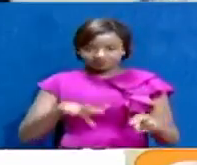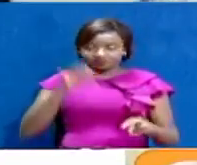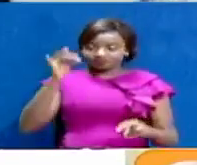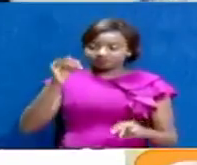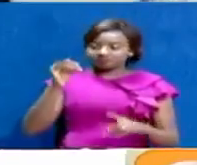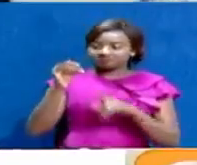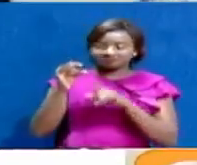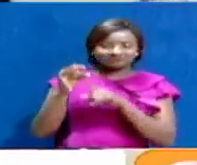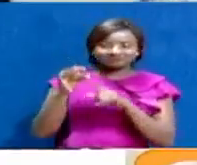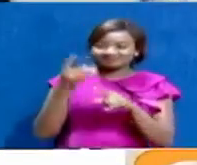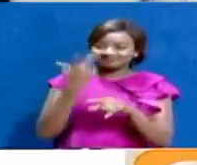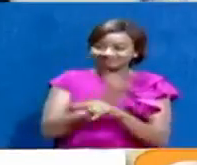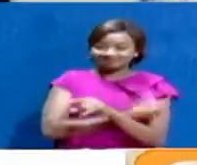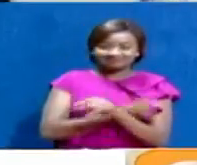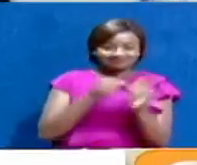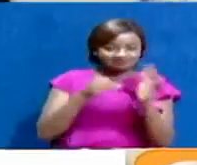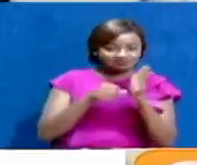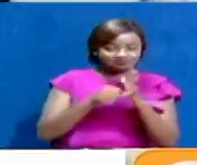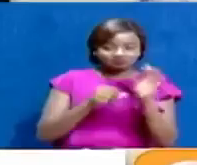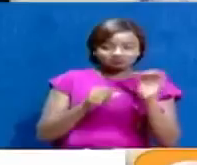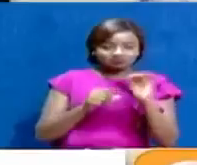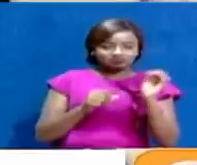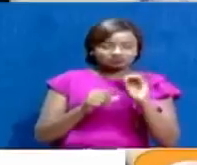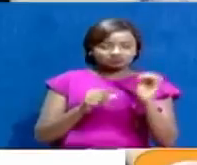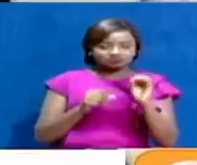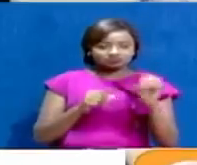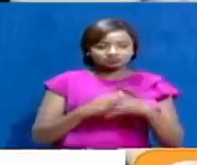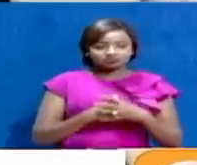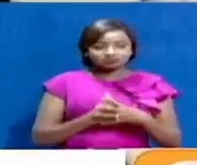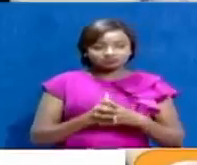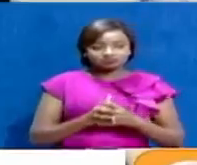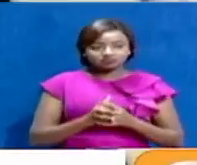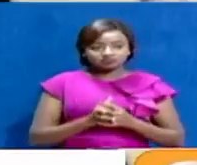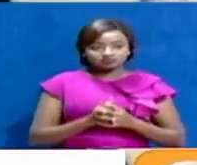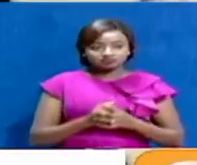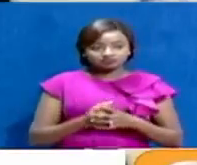with the vaccine itself, but that is exactly where the problem started. Yeah.